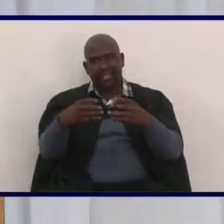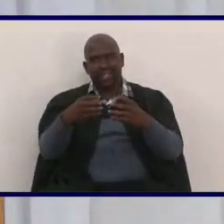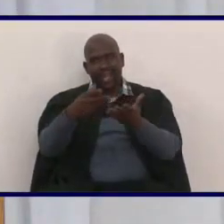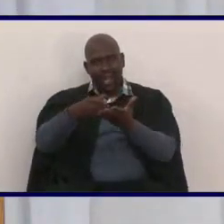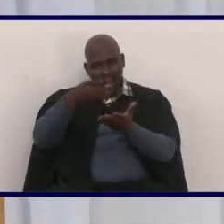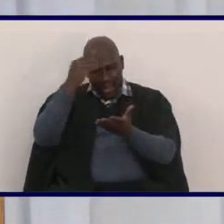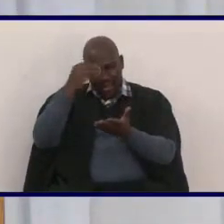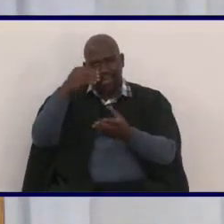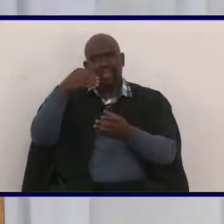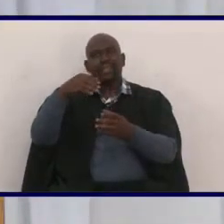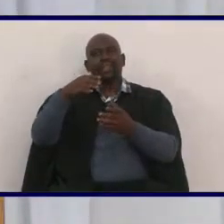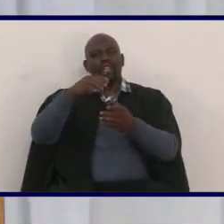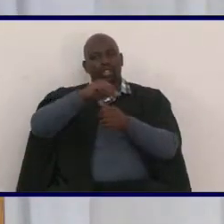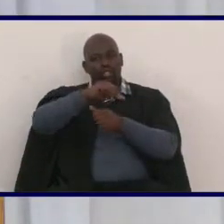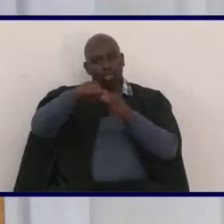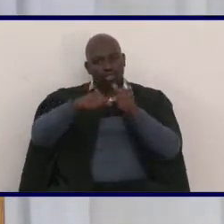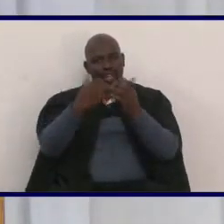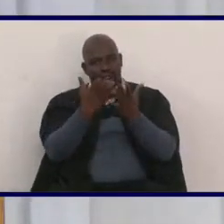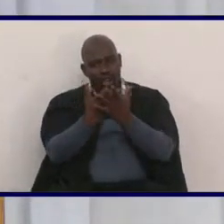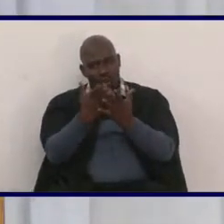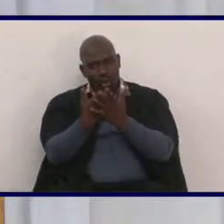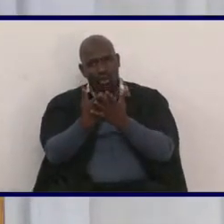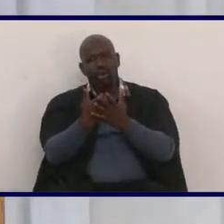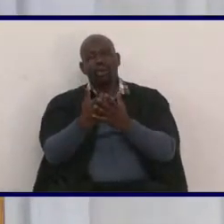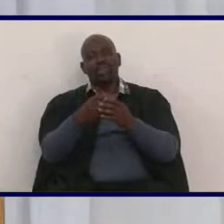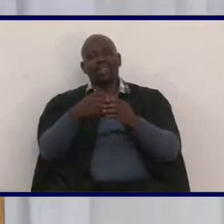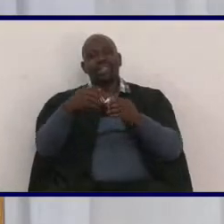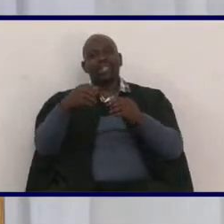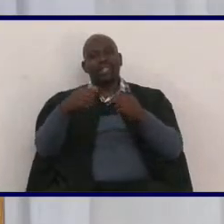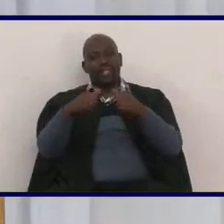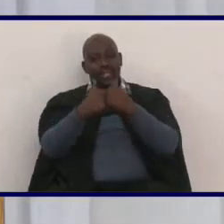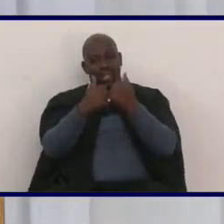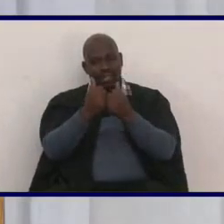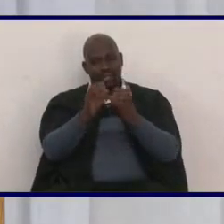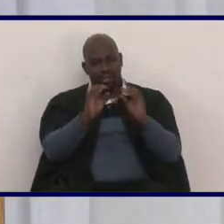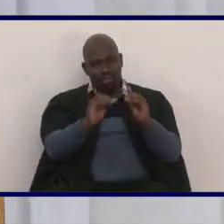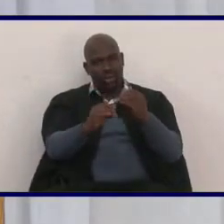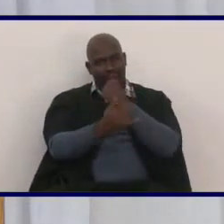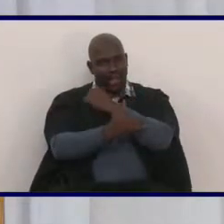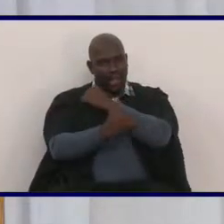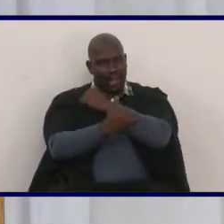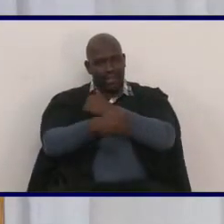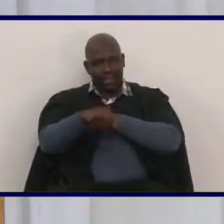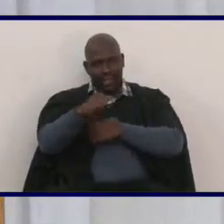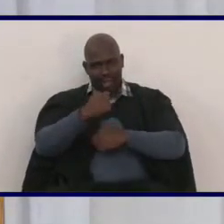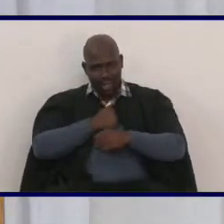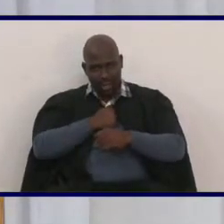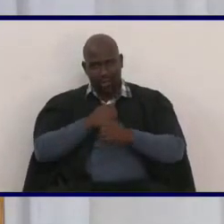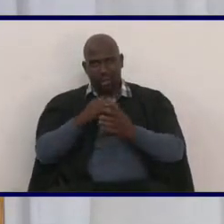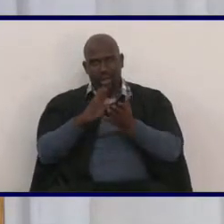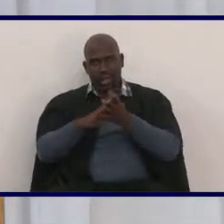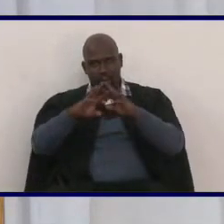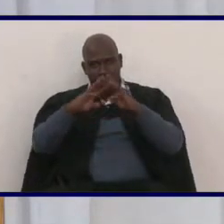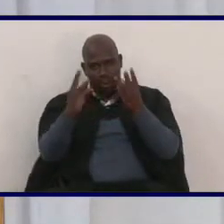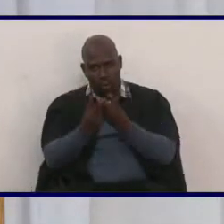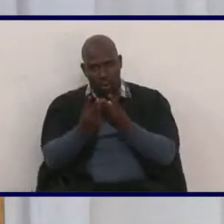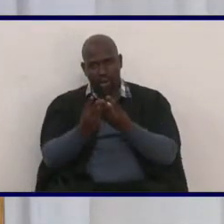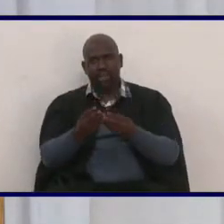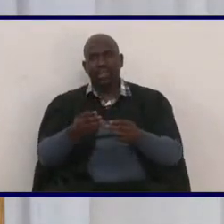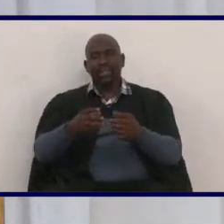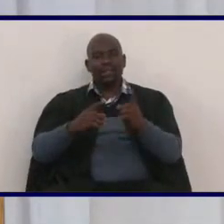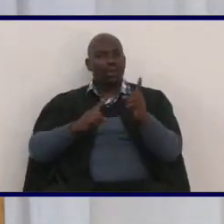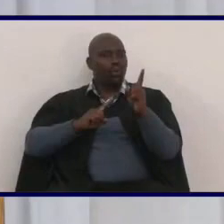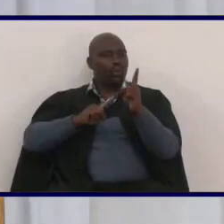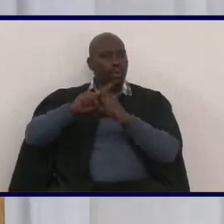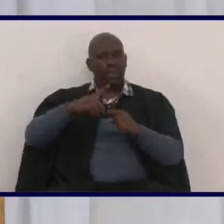challenges we are facing in our country and the world. The triumph of the human spirit is more often than